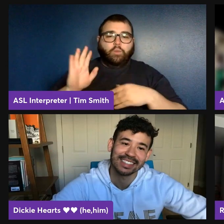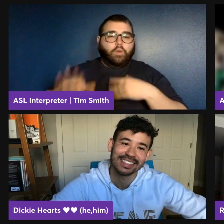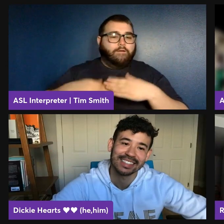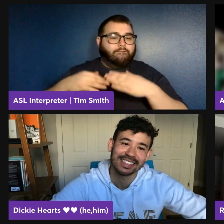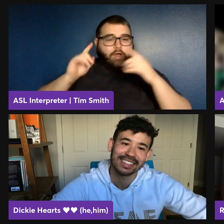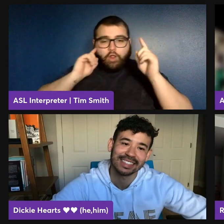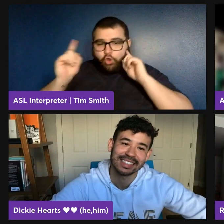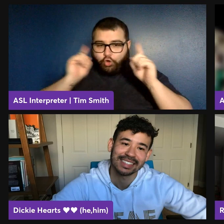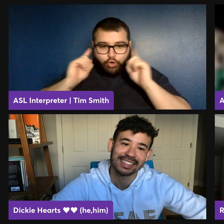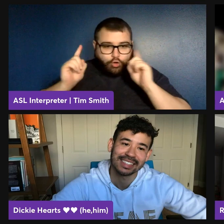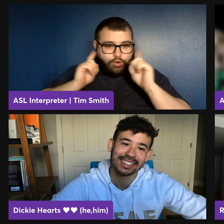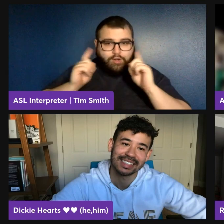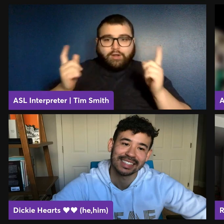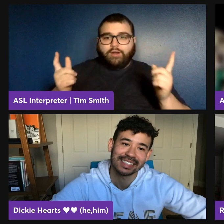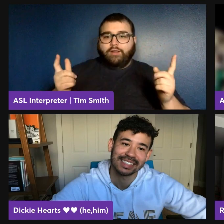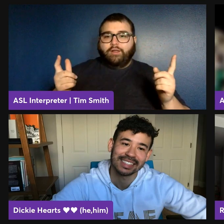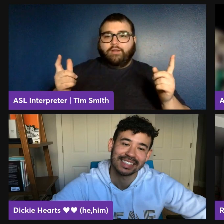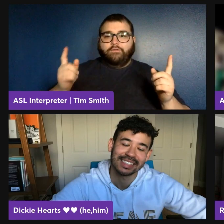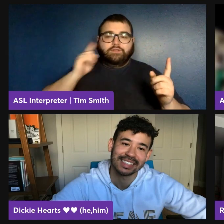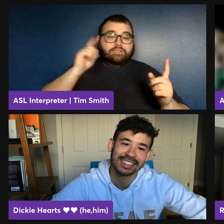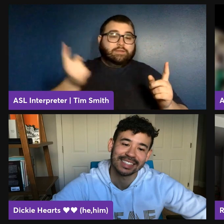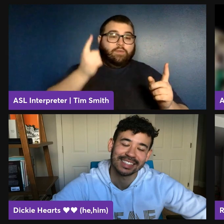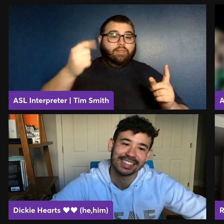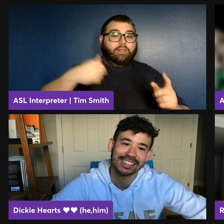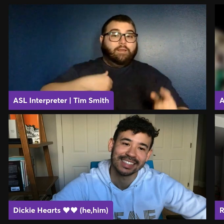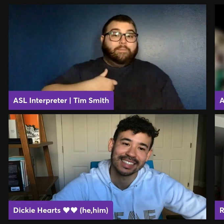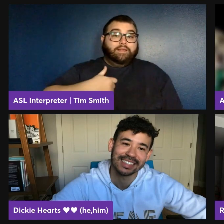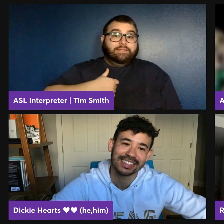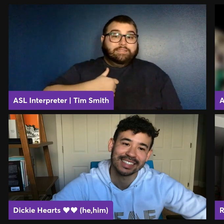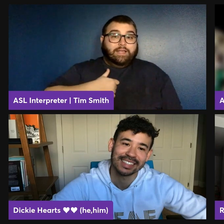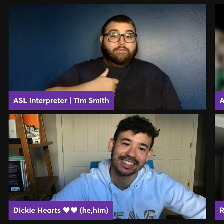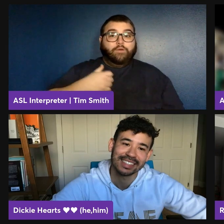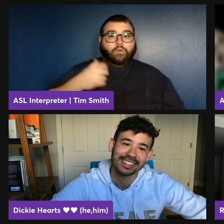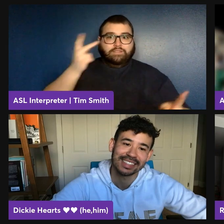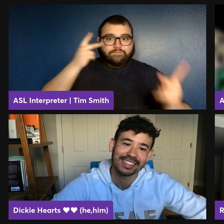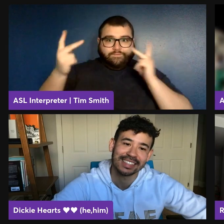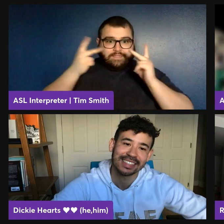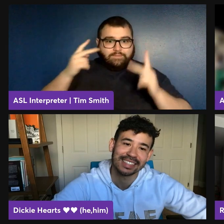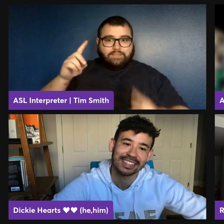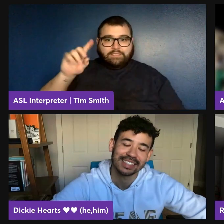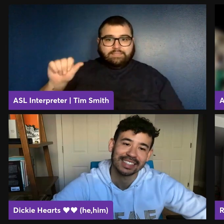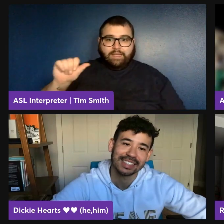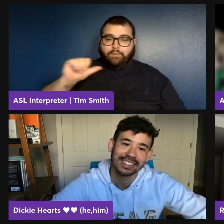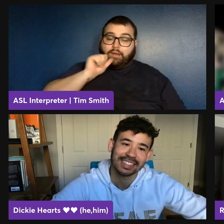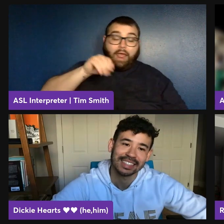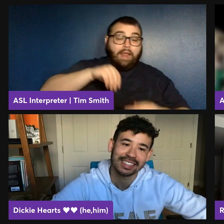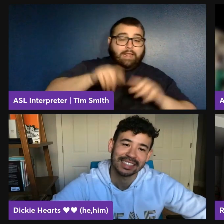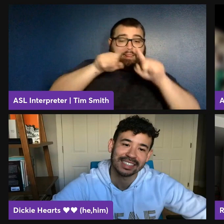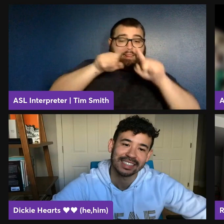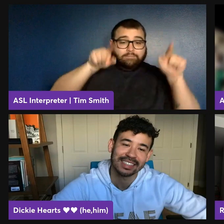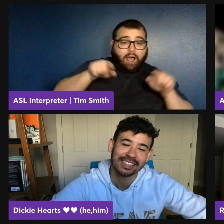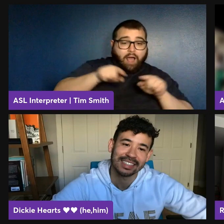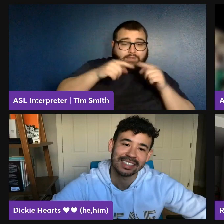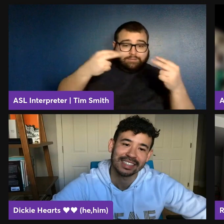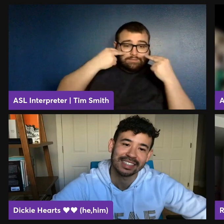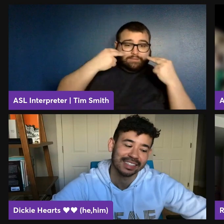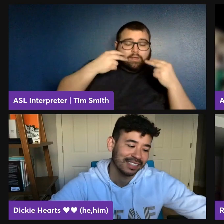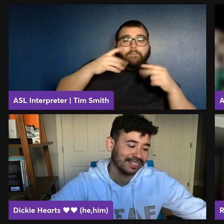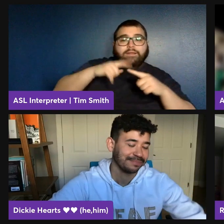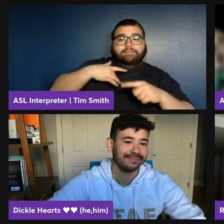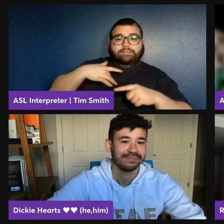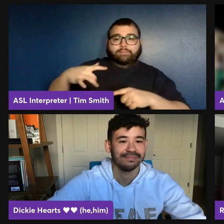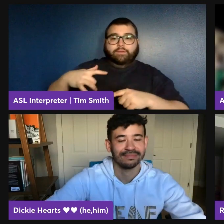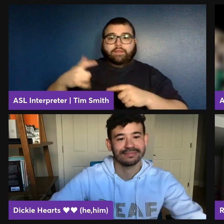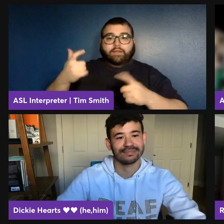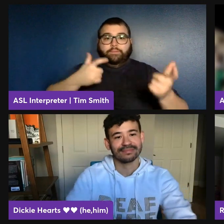we all know, for someone like myself who is visibly disabled, not in this box, but usually I'm sitting in a